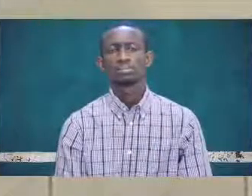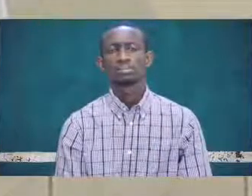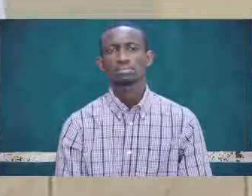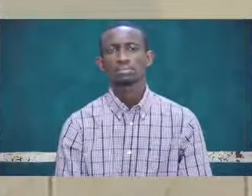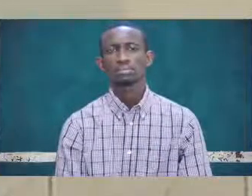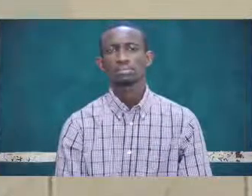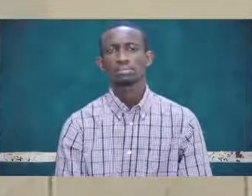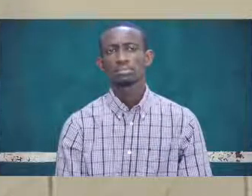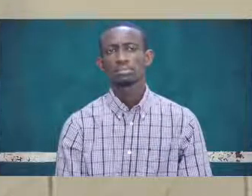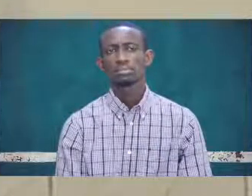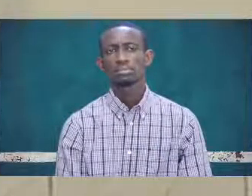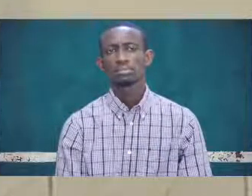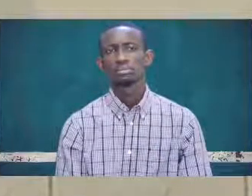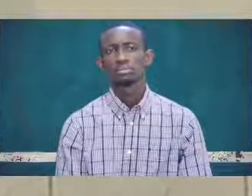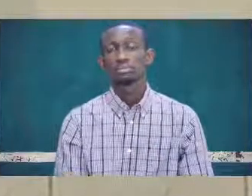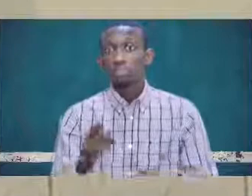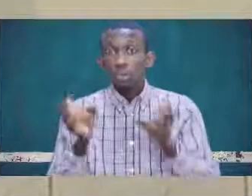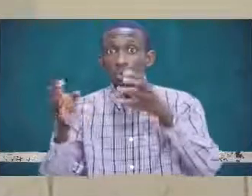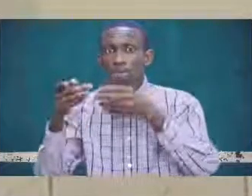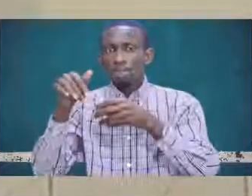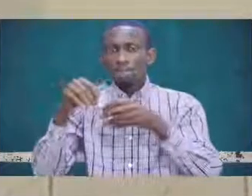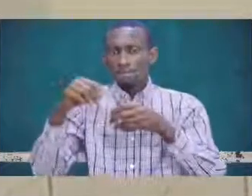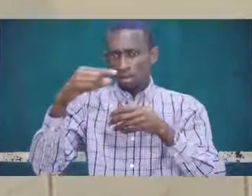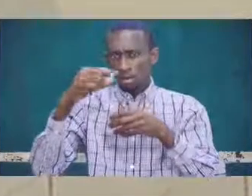of gastric